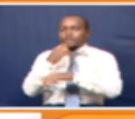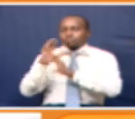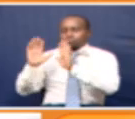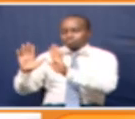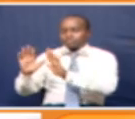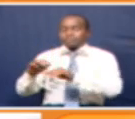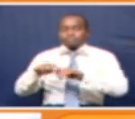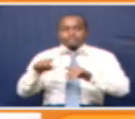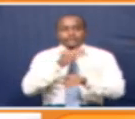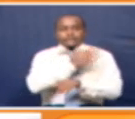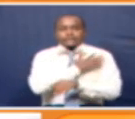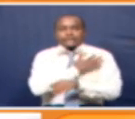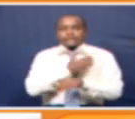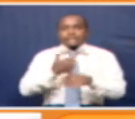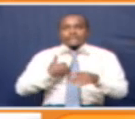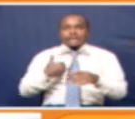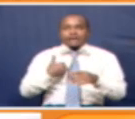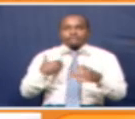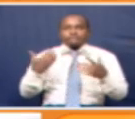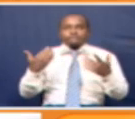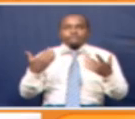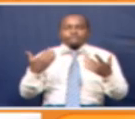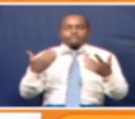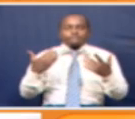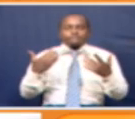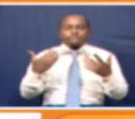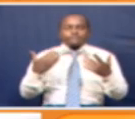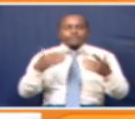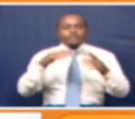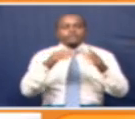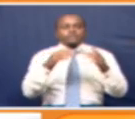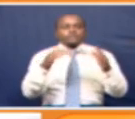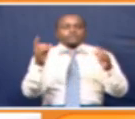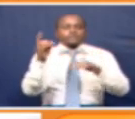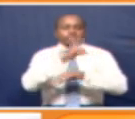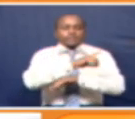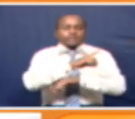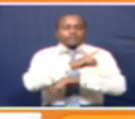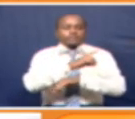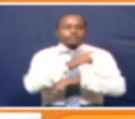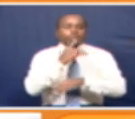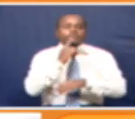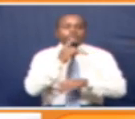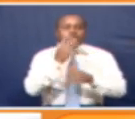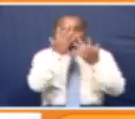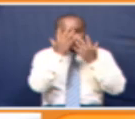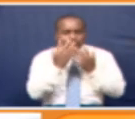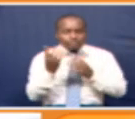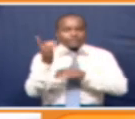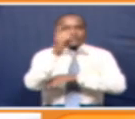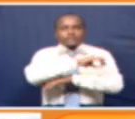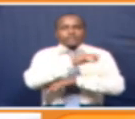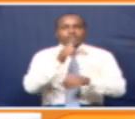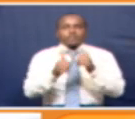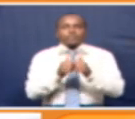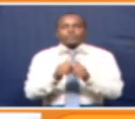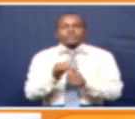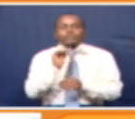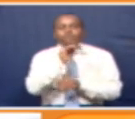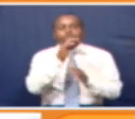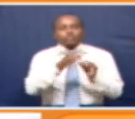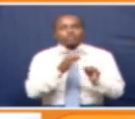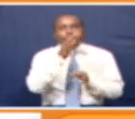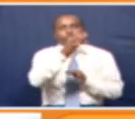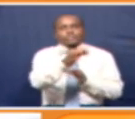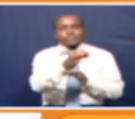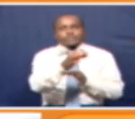a meeting that you're actually calling, Honorable Buddy, as a mourning day, a day for mourning, which you have been asked to postpone or otherwise,